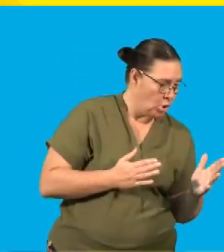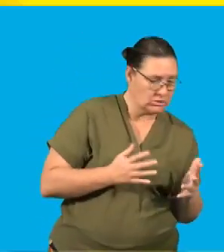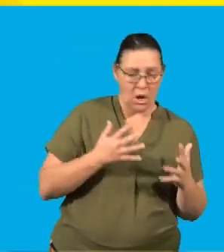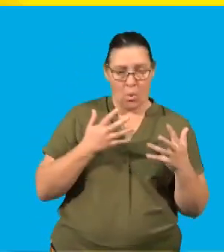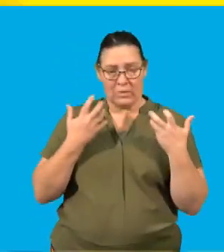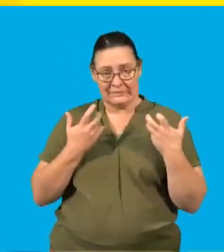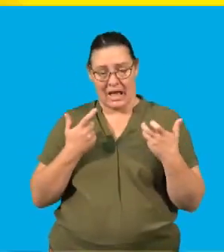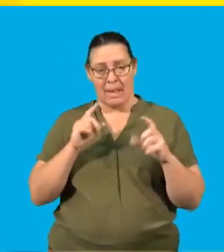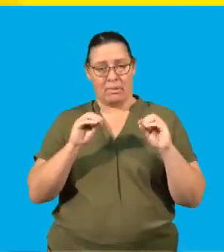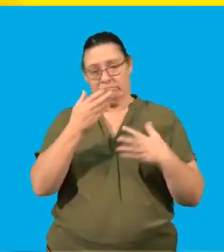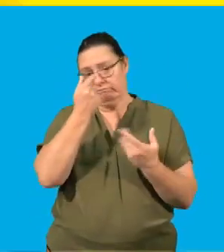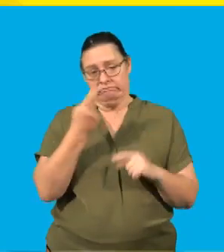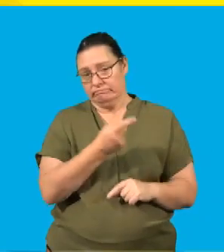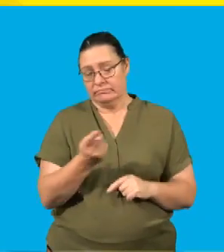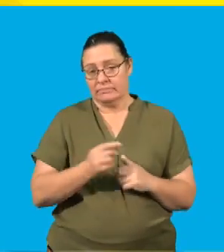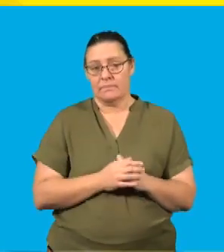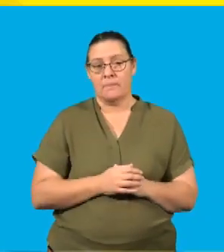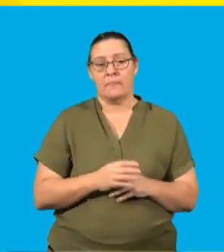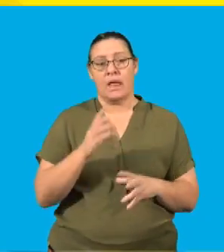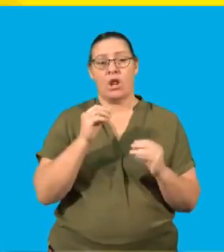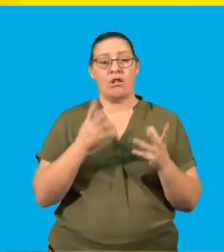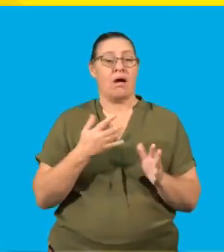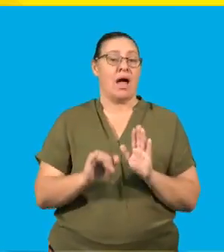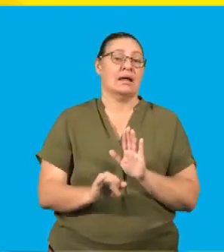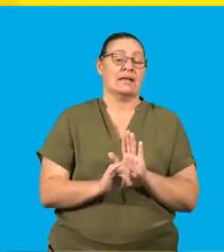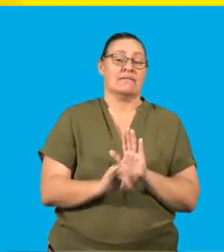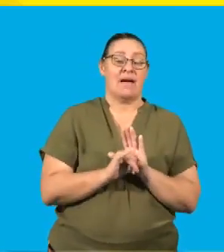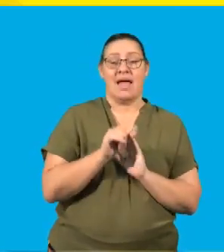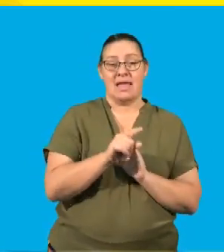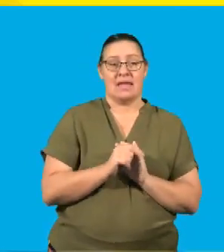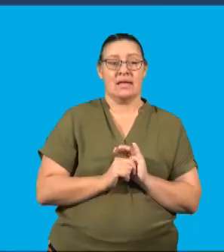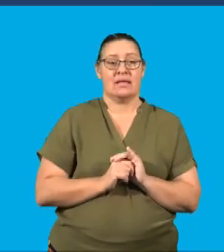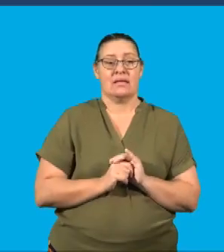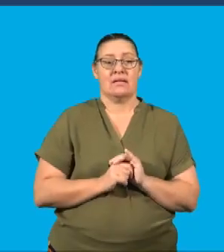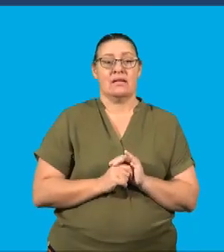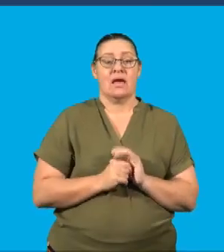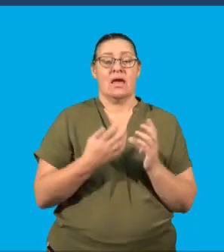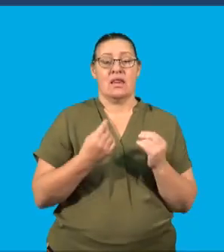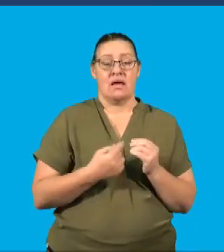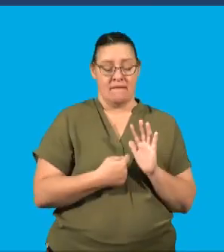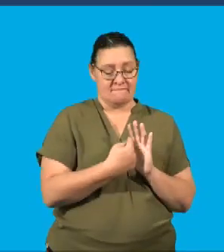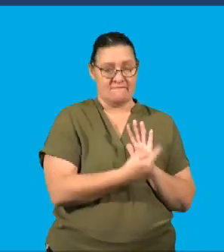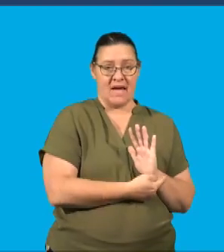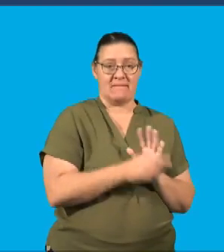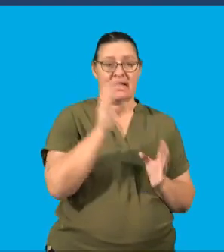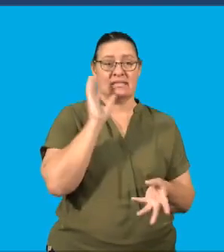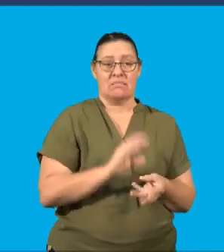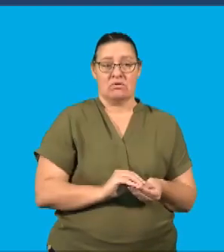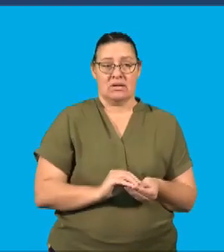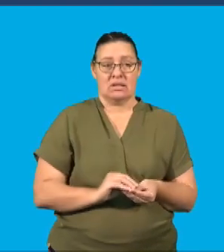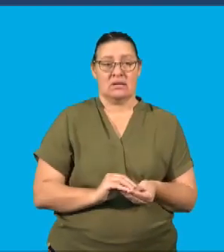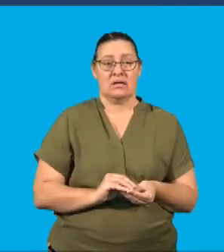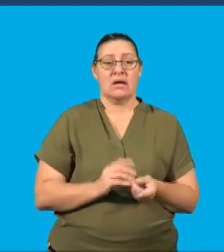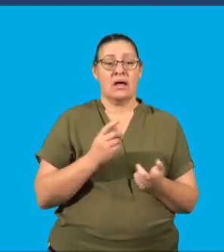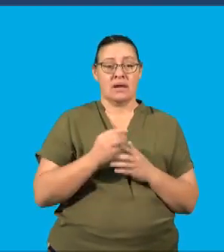a box and whisker plot. Learners could also not identify the 5-number summary that